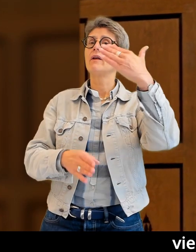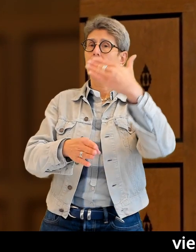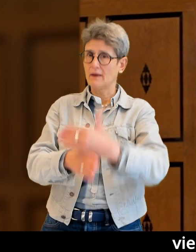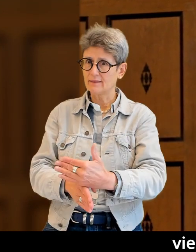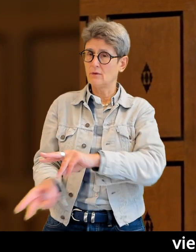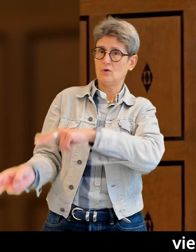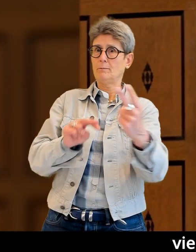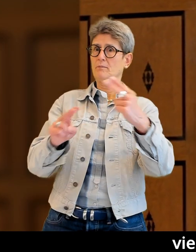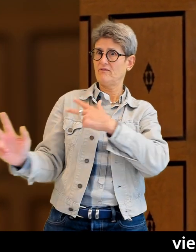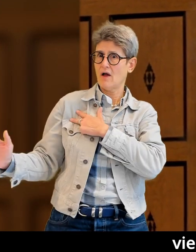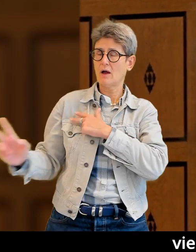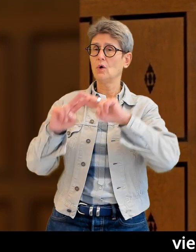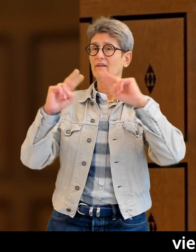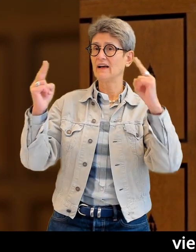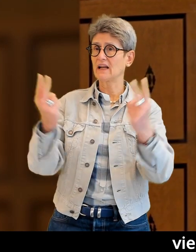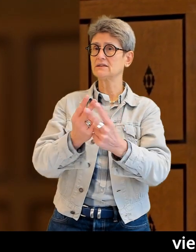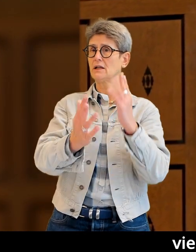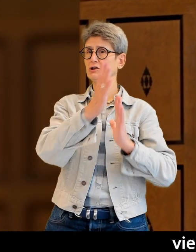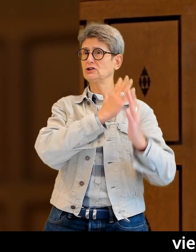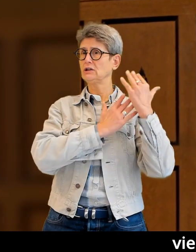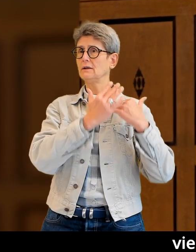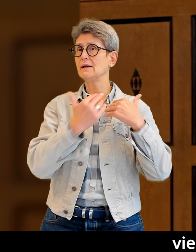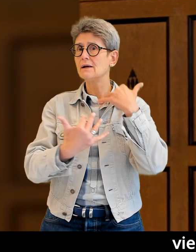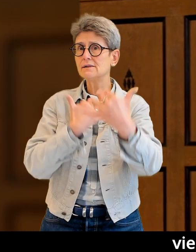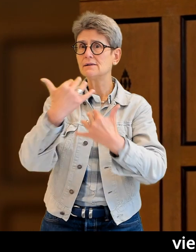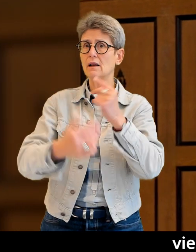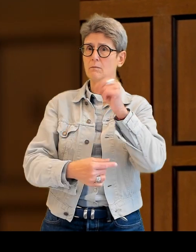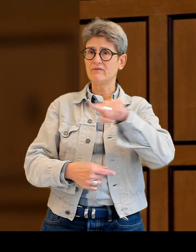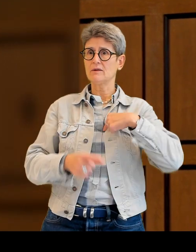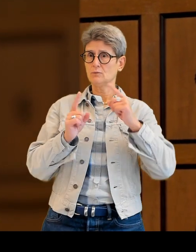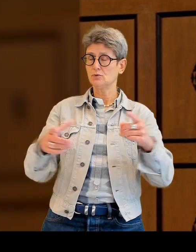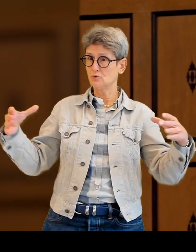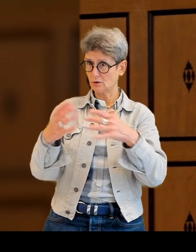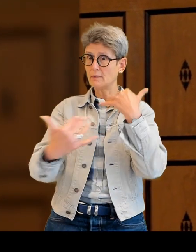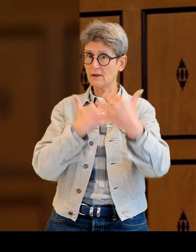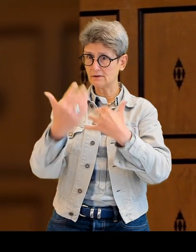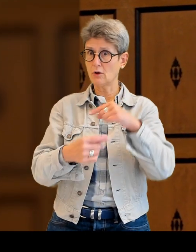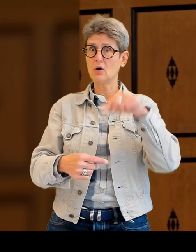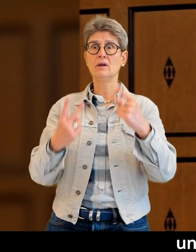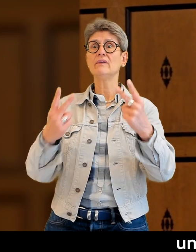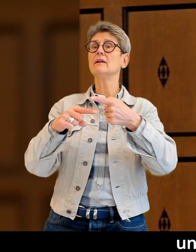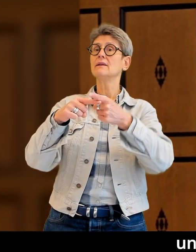the end, sometime, be able to tell a truly universal story, but we need to tell it